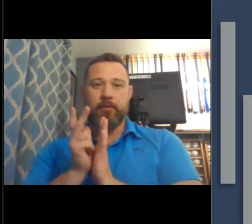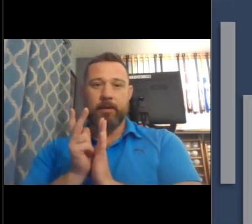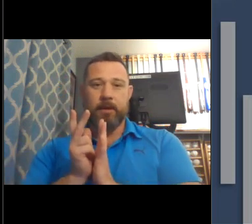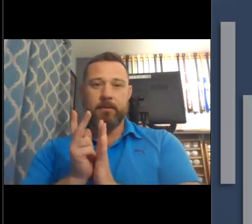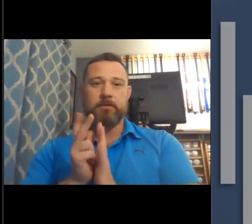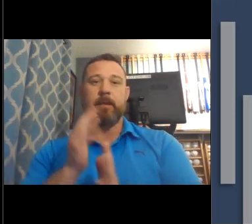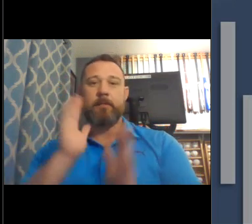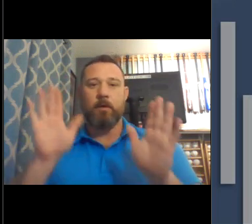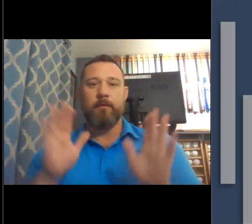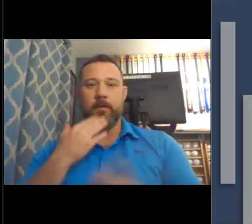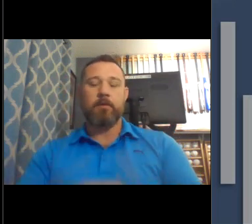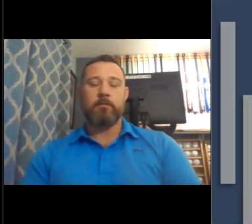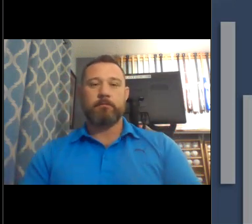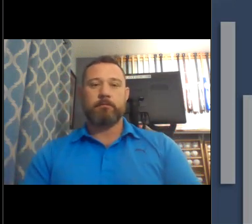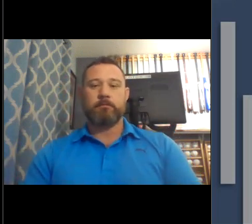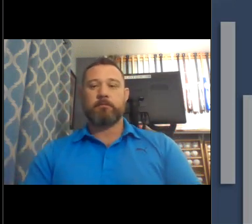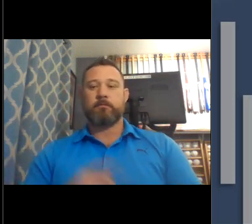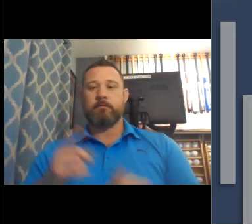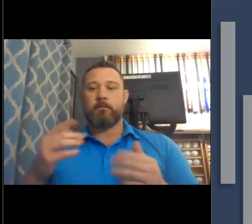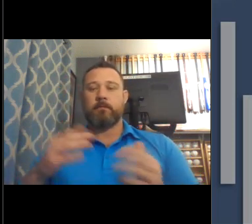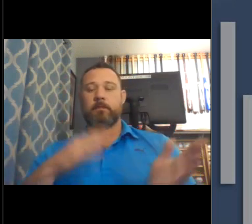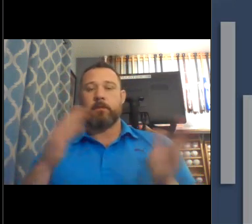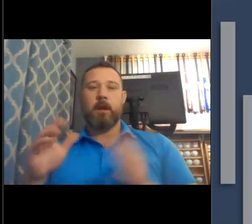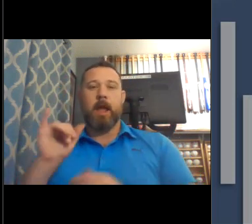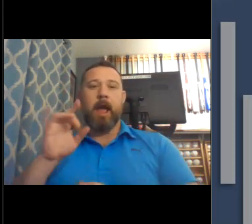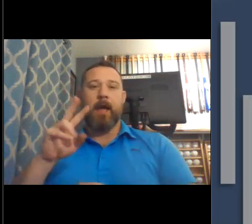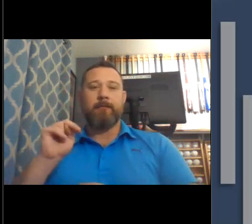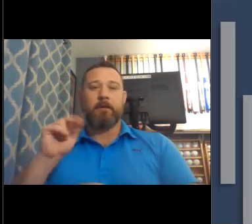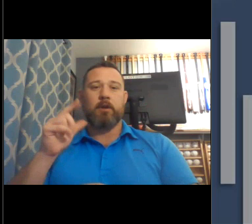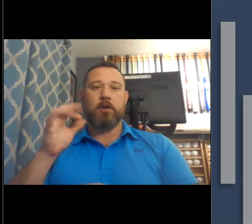wonderful. First up is Ivan Garcia.